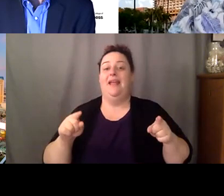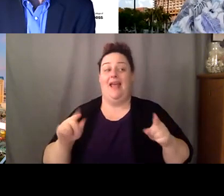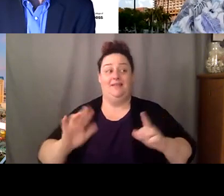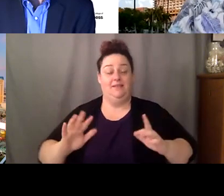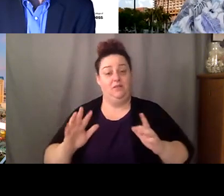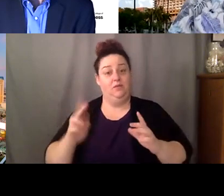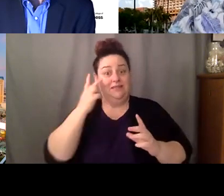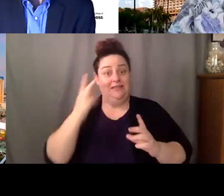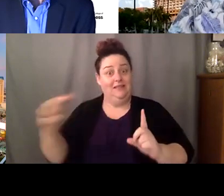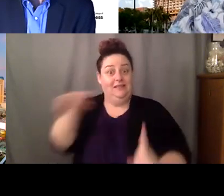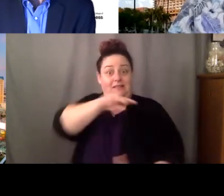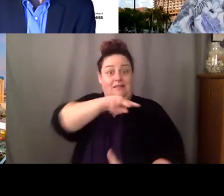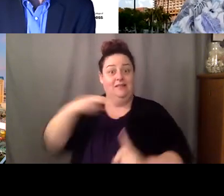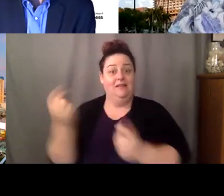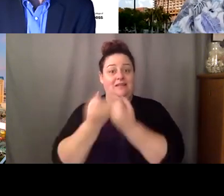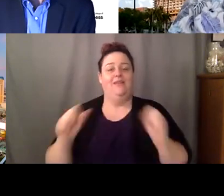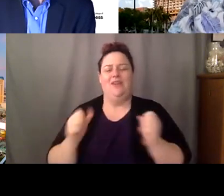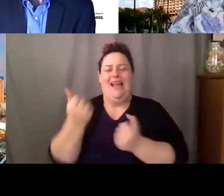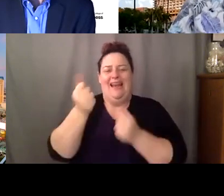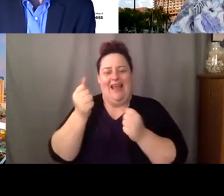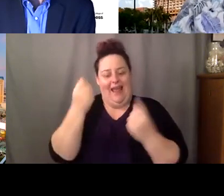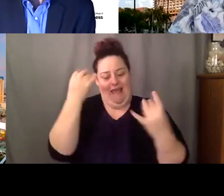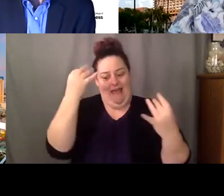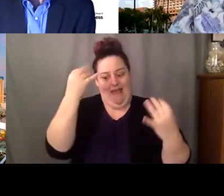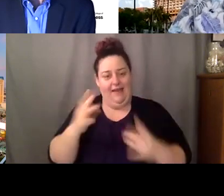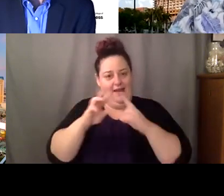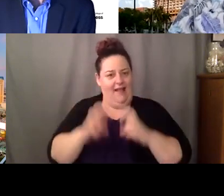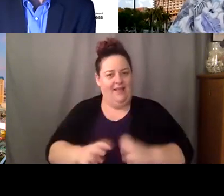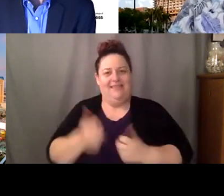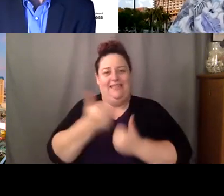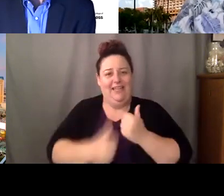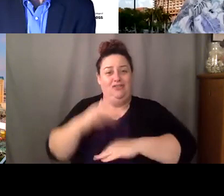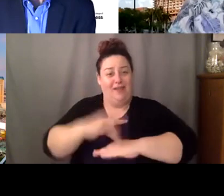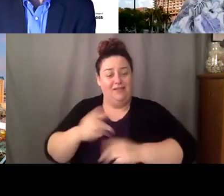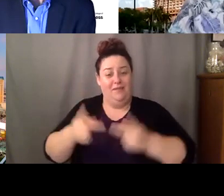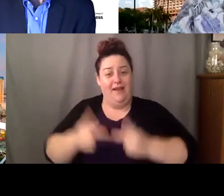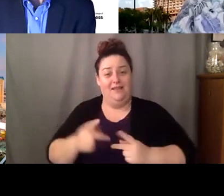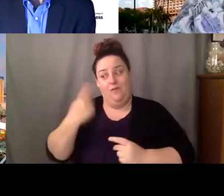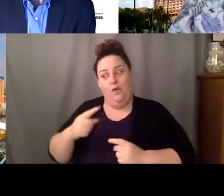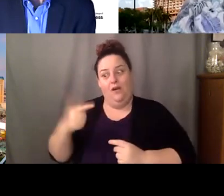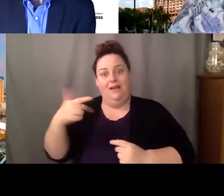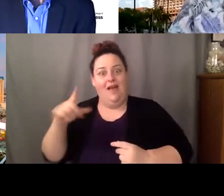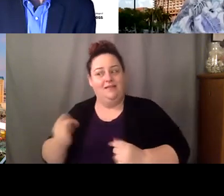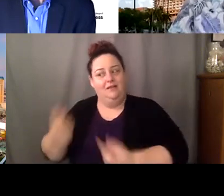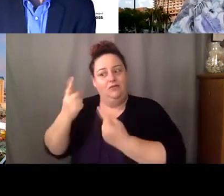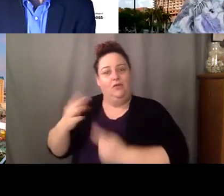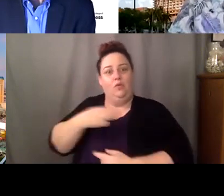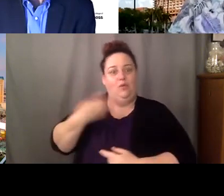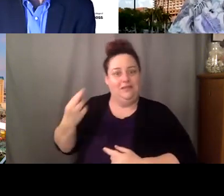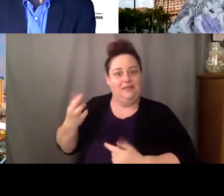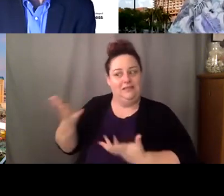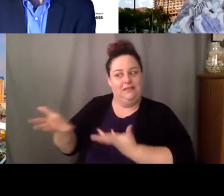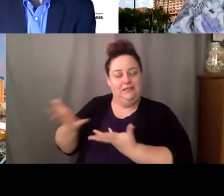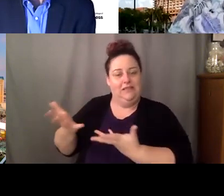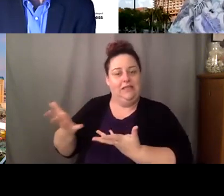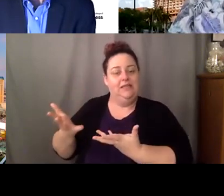look at every possible touch point from a guest perspective and understand the risks that are associated with it